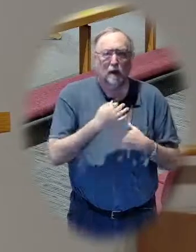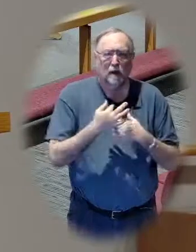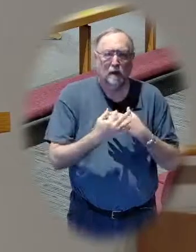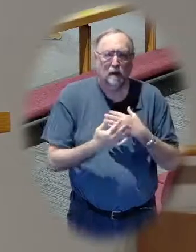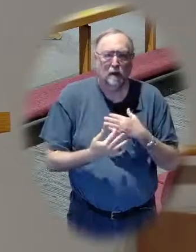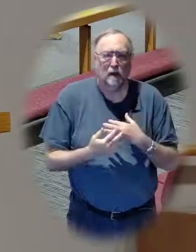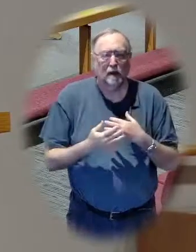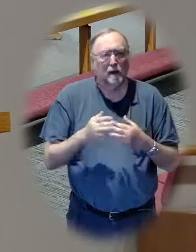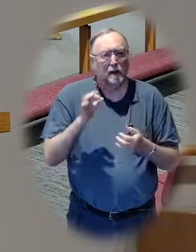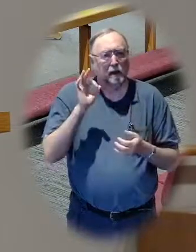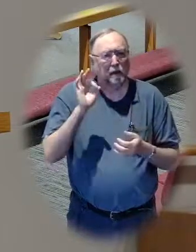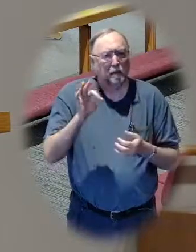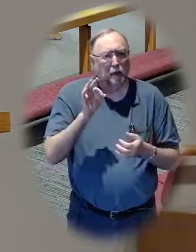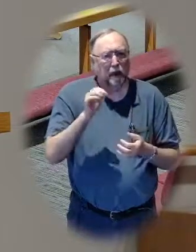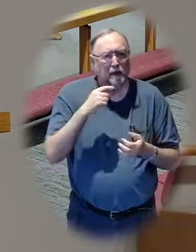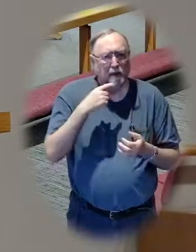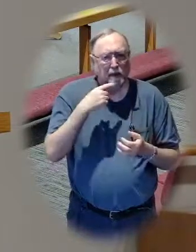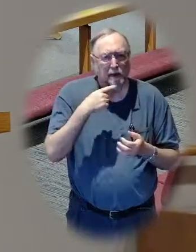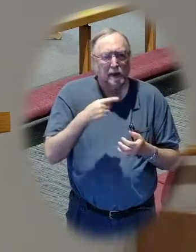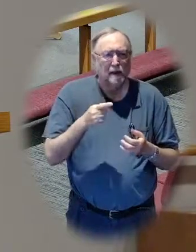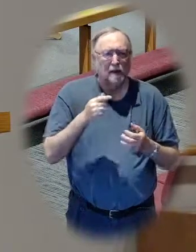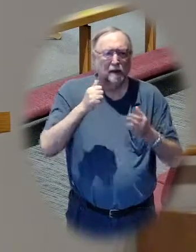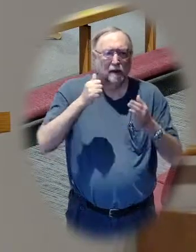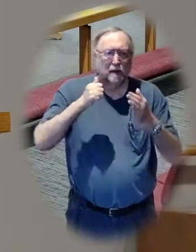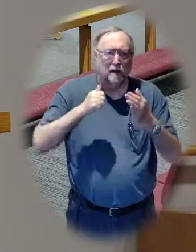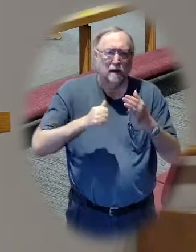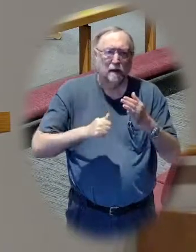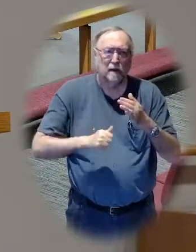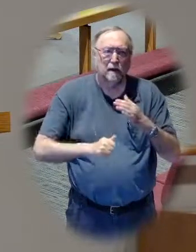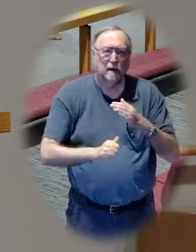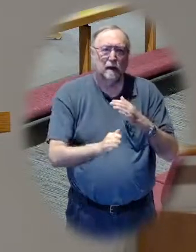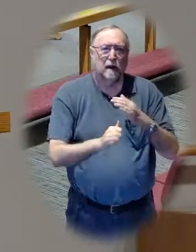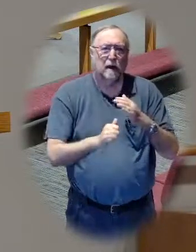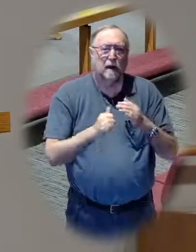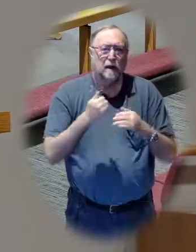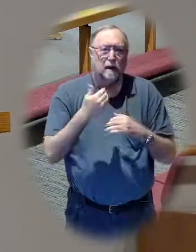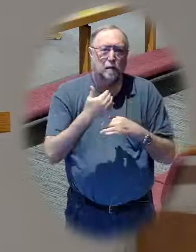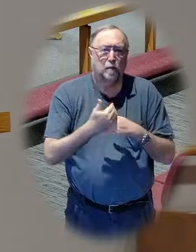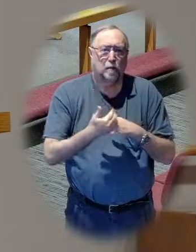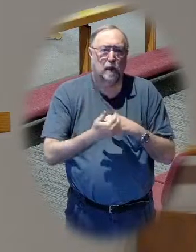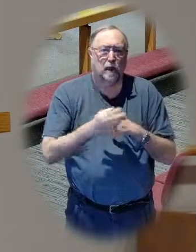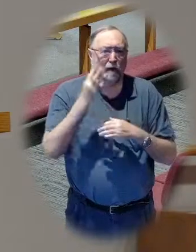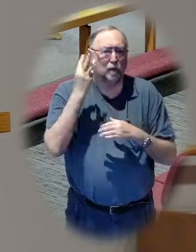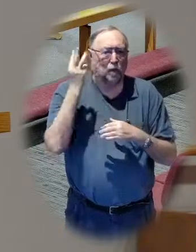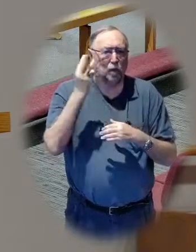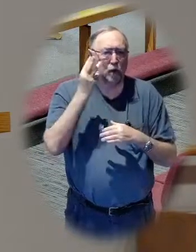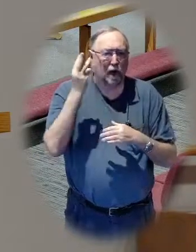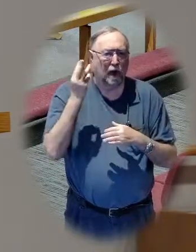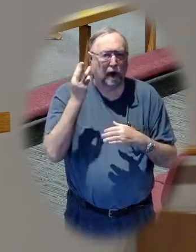And the pastor says that it's in, with, and under everyday elements of bread and wine. What does that mean?